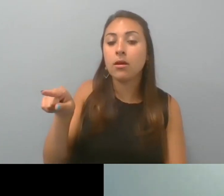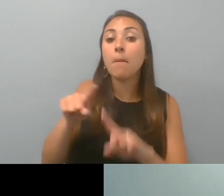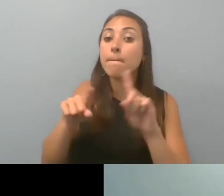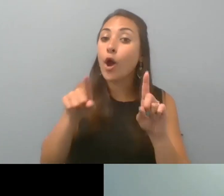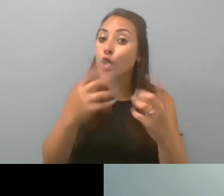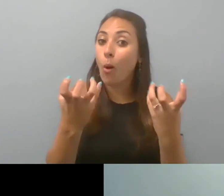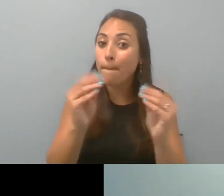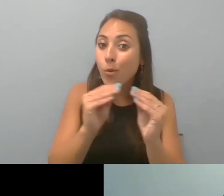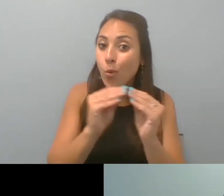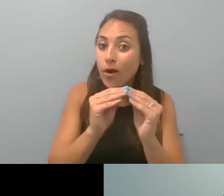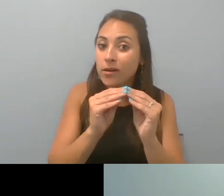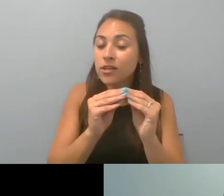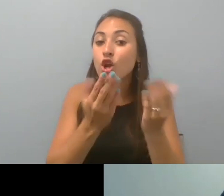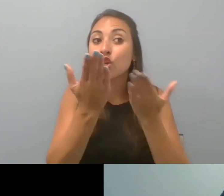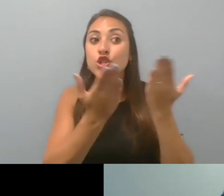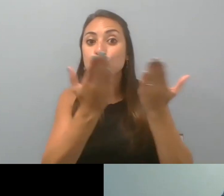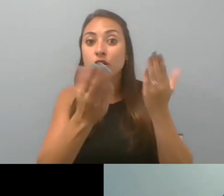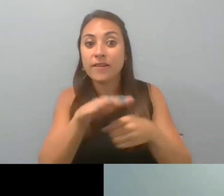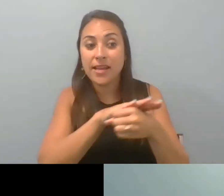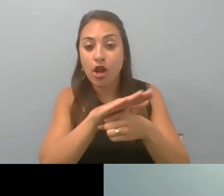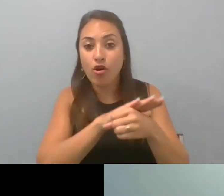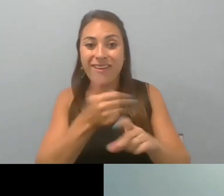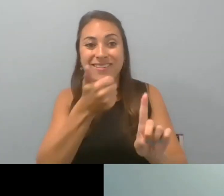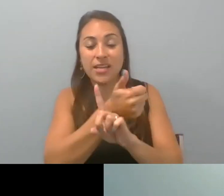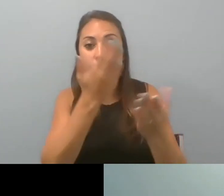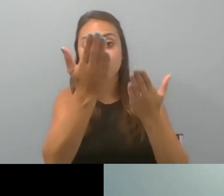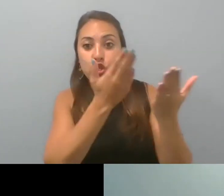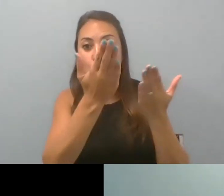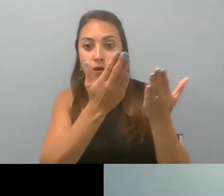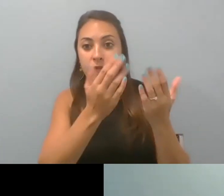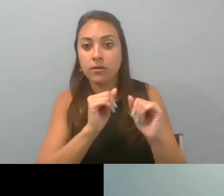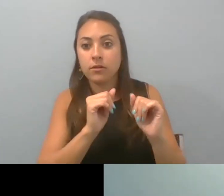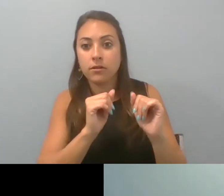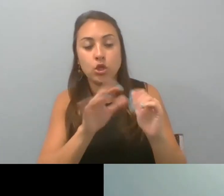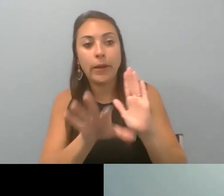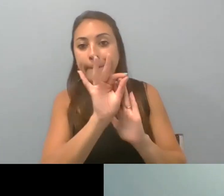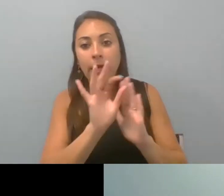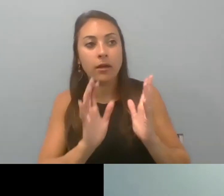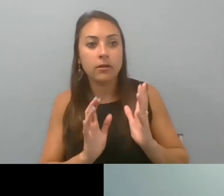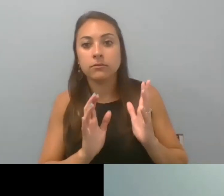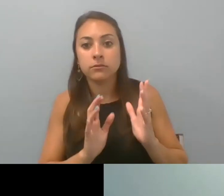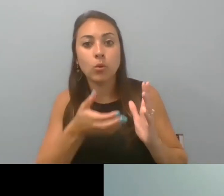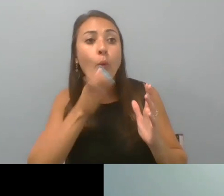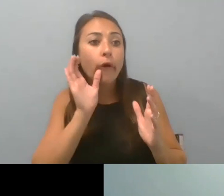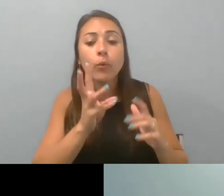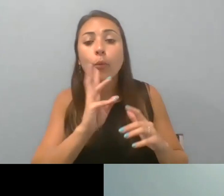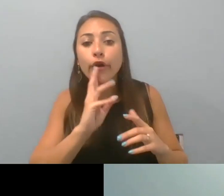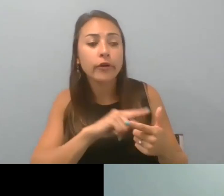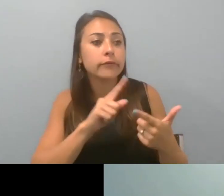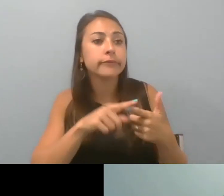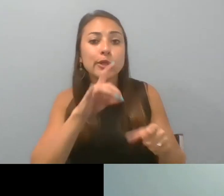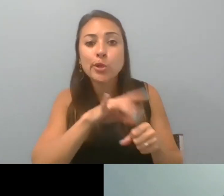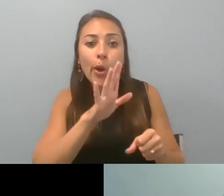in the service area, which is self-serve, you're entitled to select whatever beverage you want. You're entitled